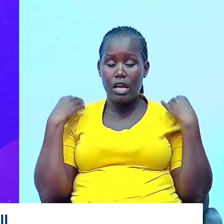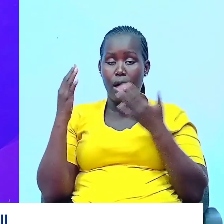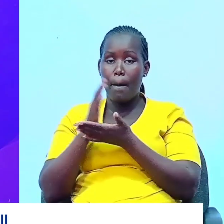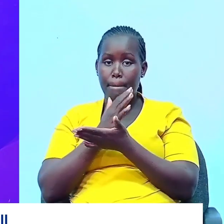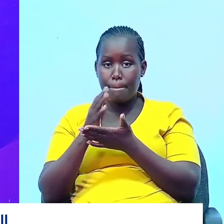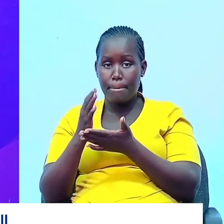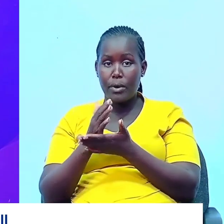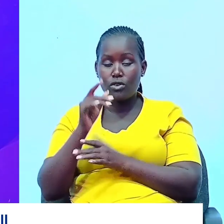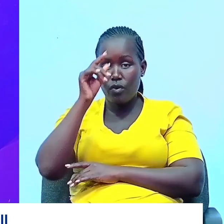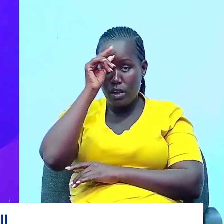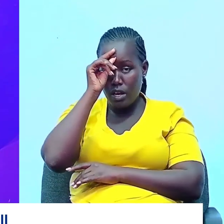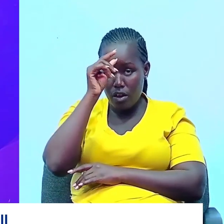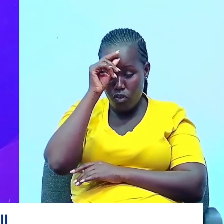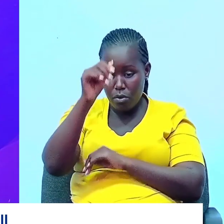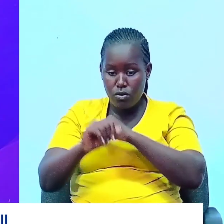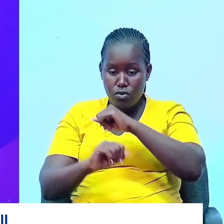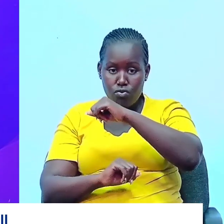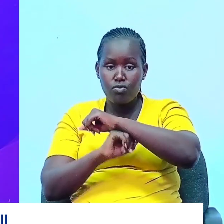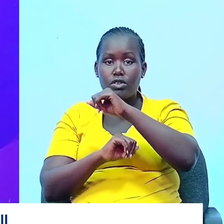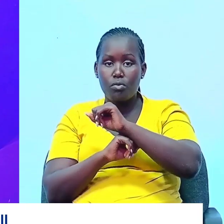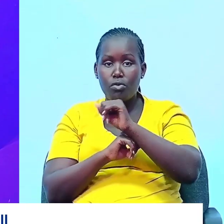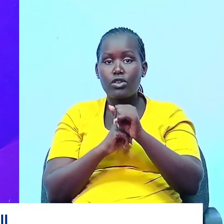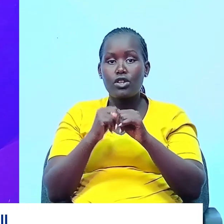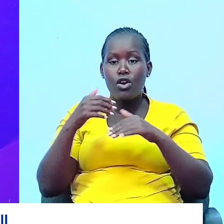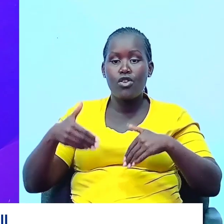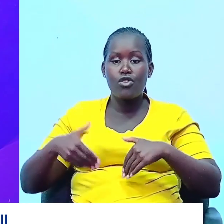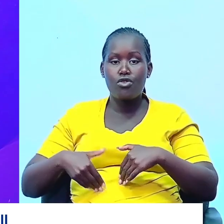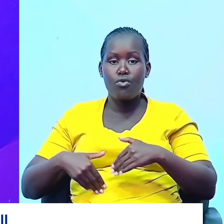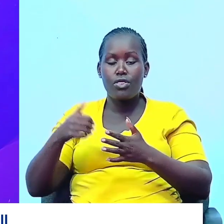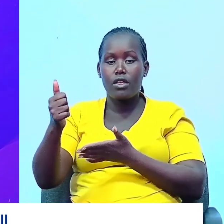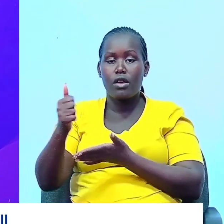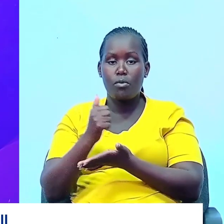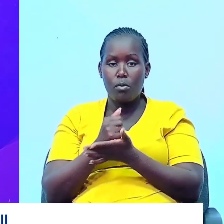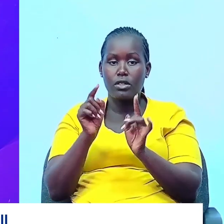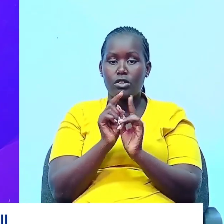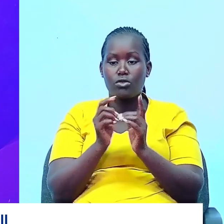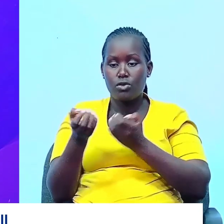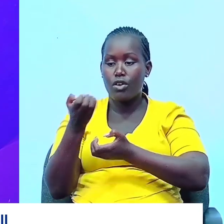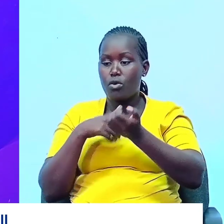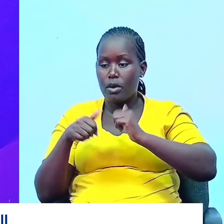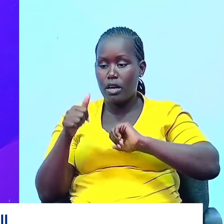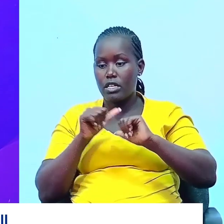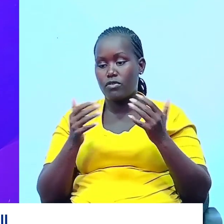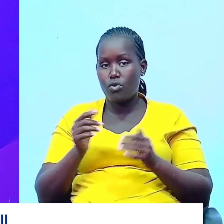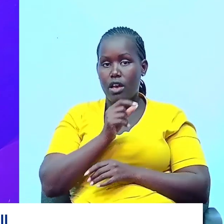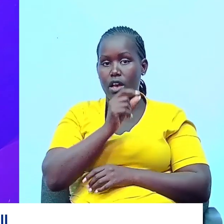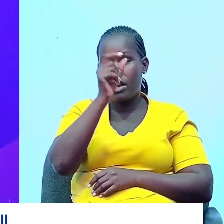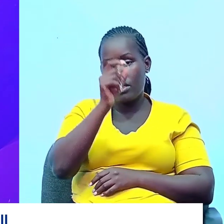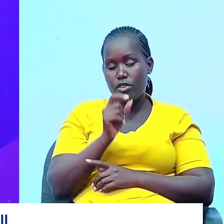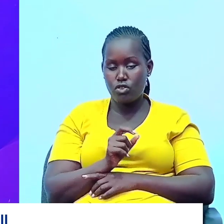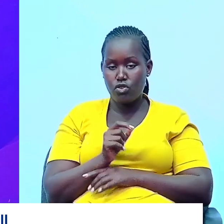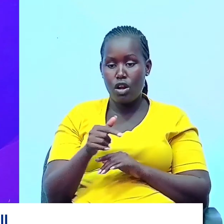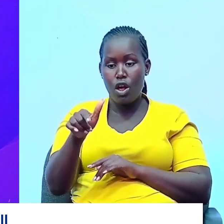broader agenda to boost youth employment and stimulate economic activity in the region.